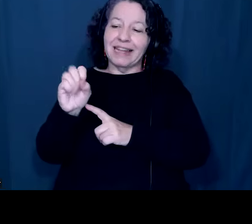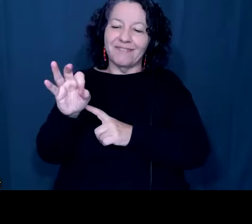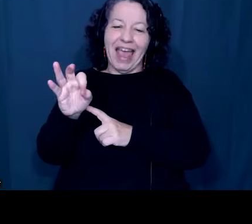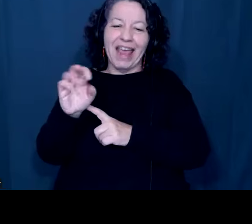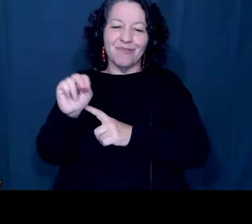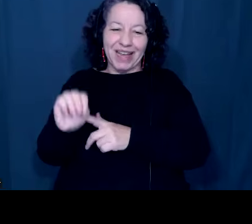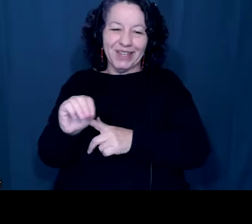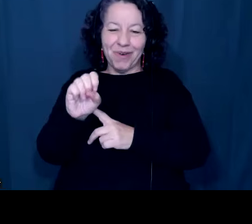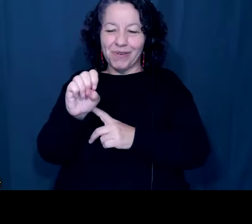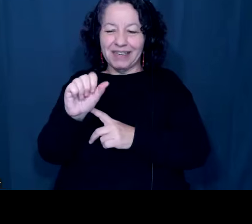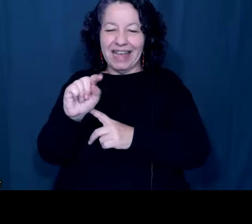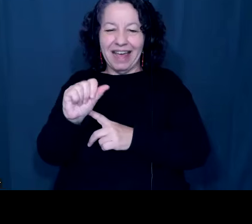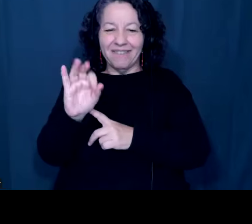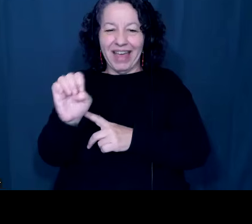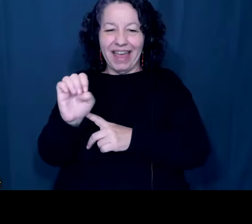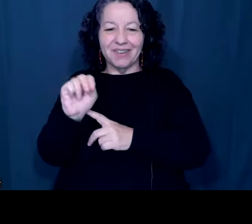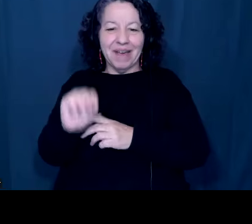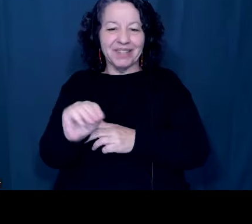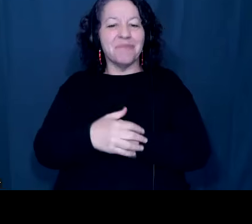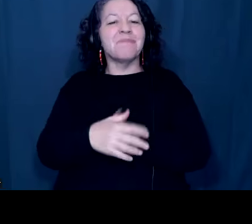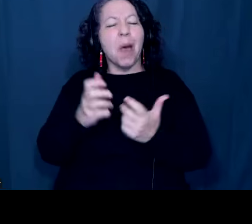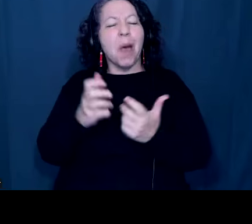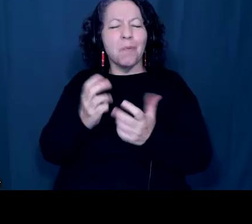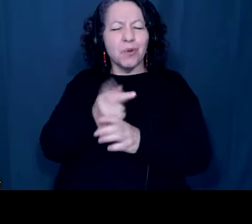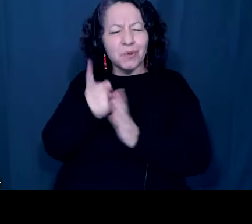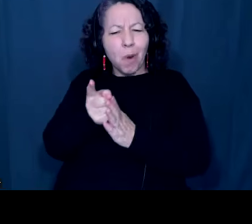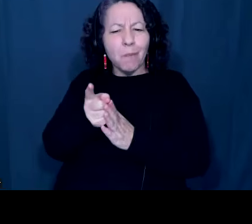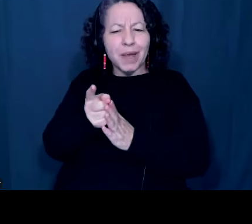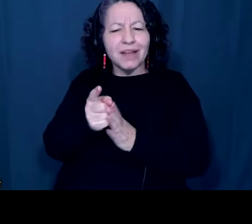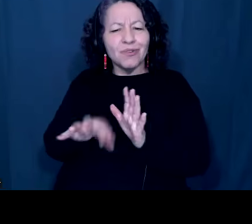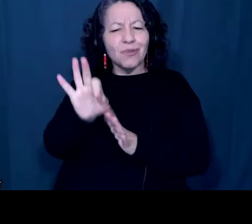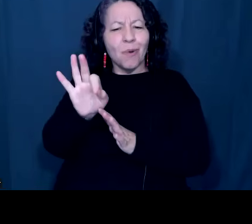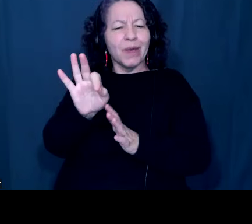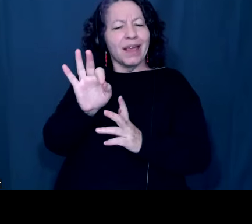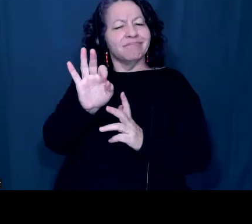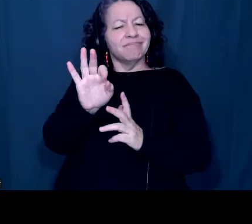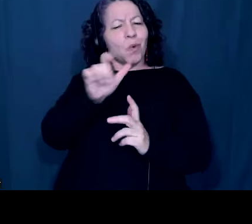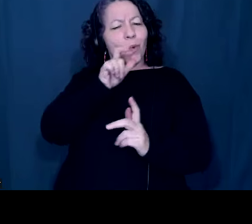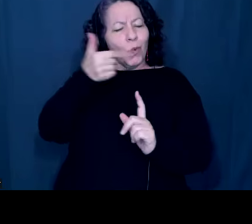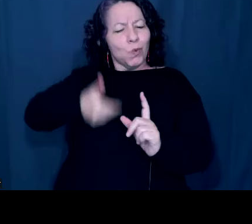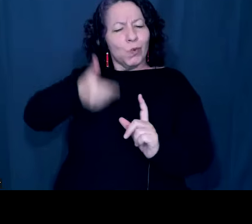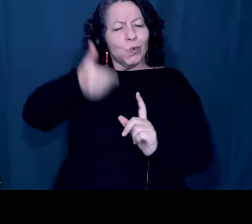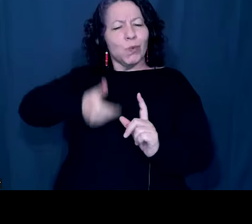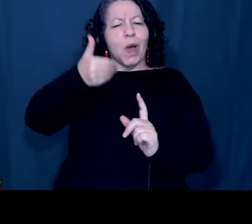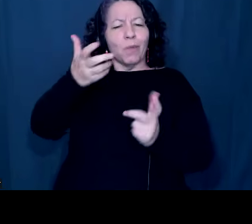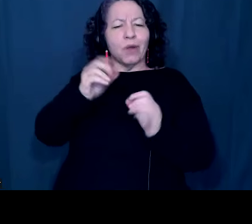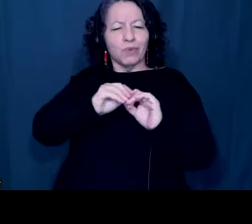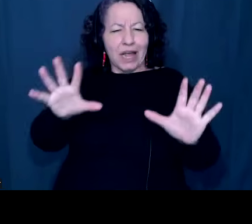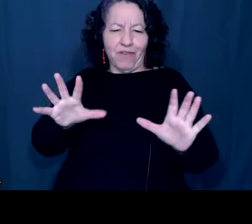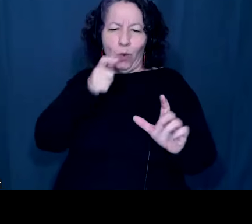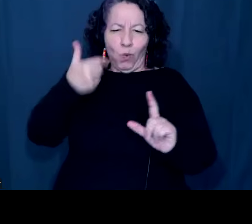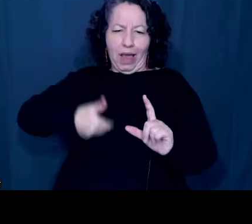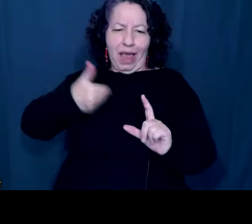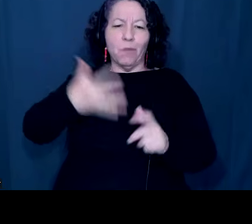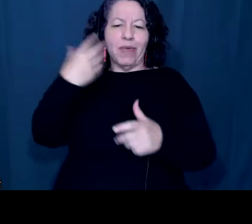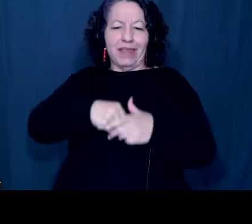I want to take a moment and locate myself clearly in this conversation. I am not from